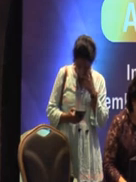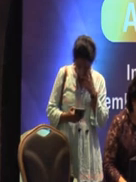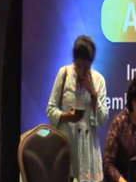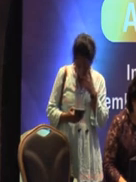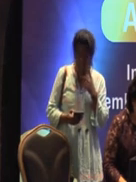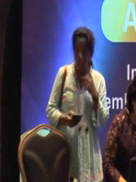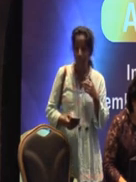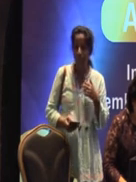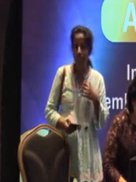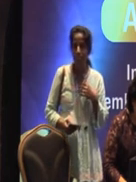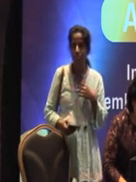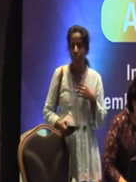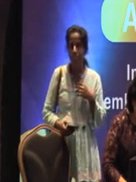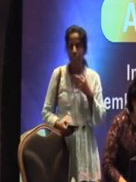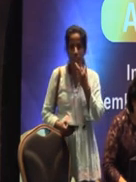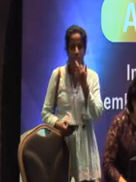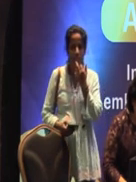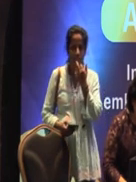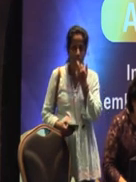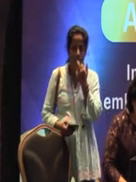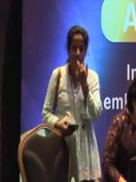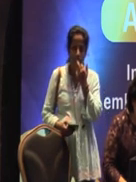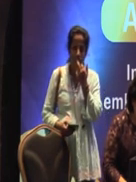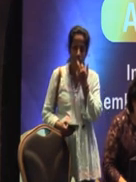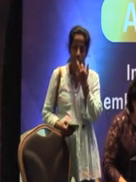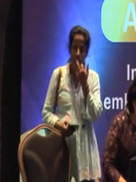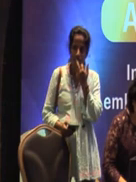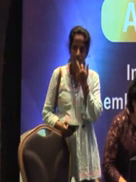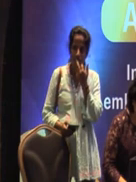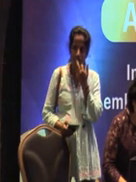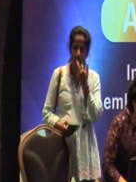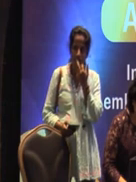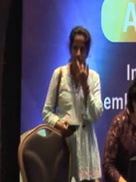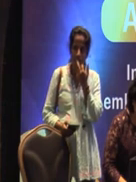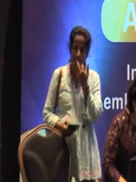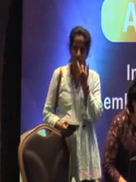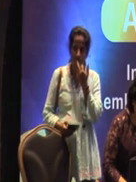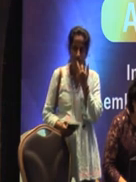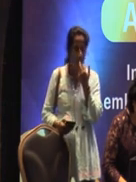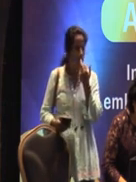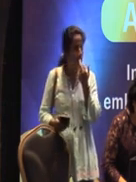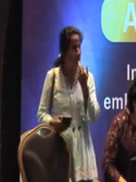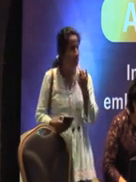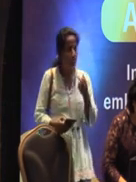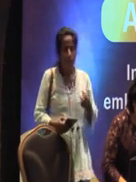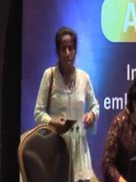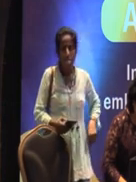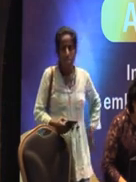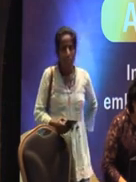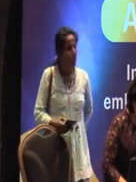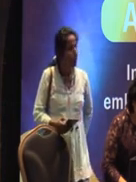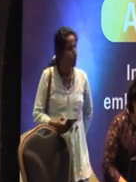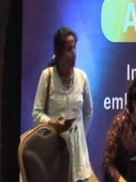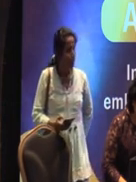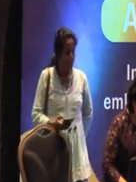mobility and physical exercise is very very important you try to incorporate at least 10 to 12 minutes of walk every day which